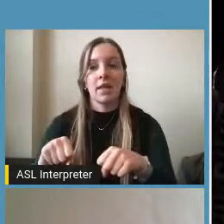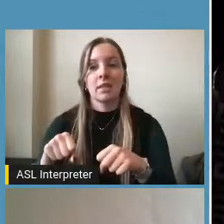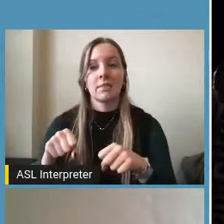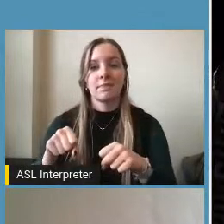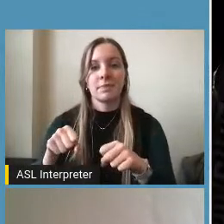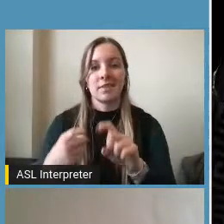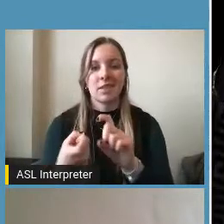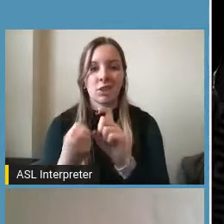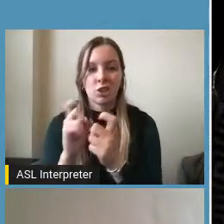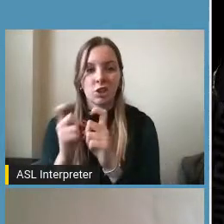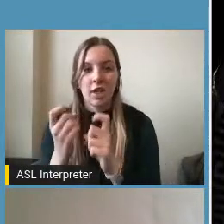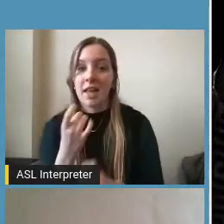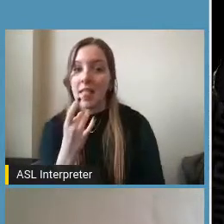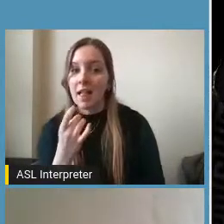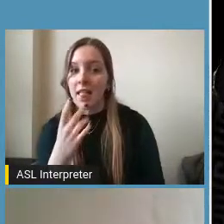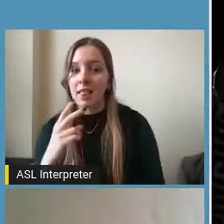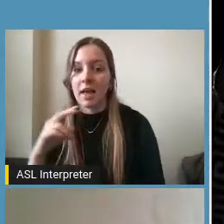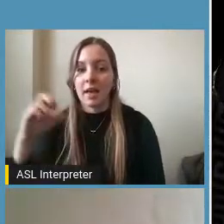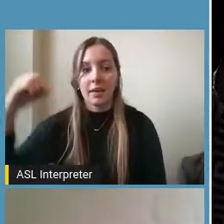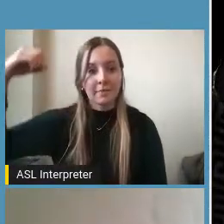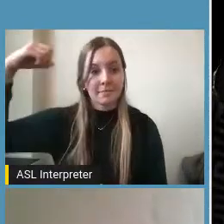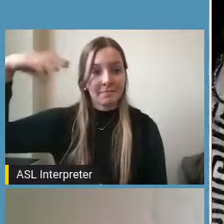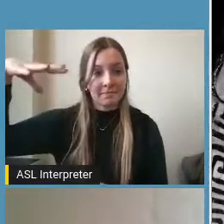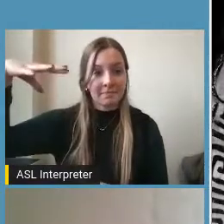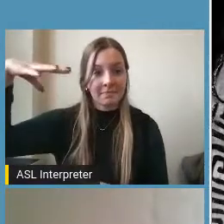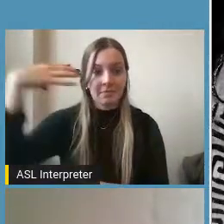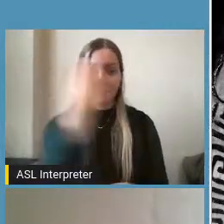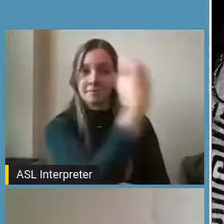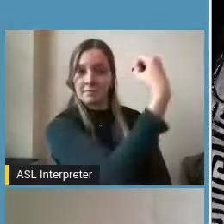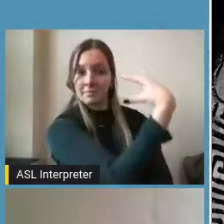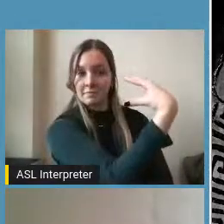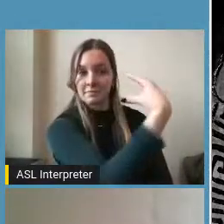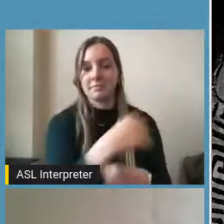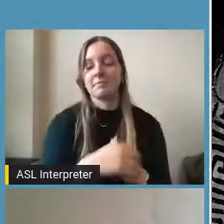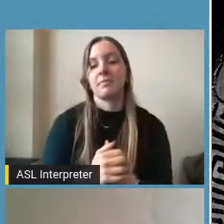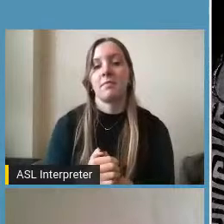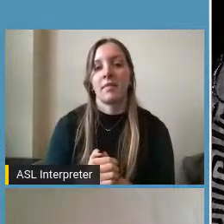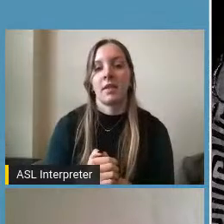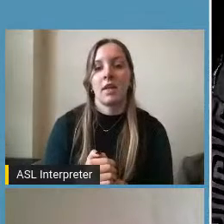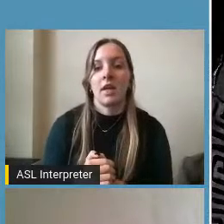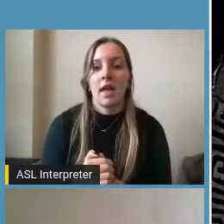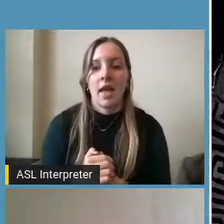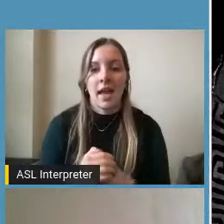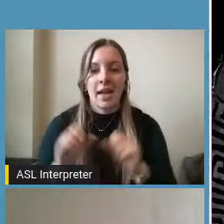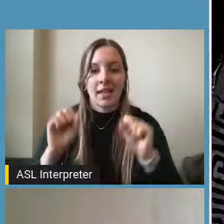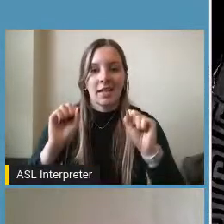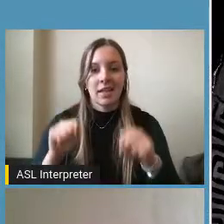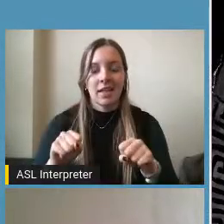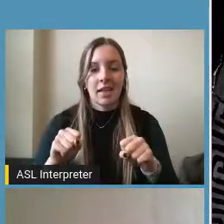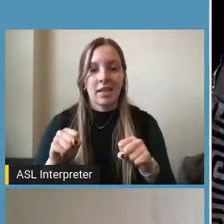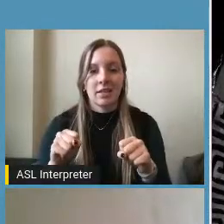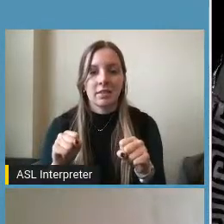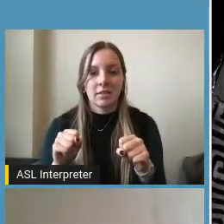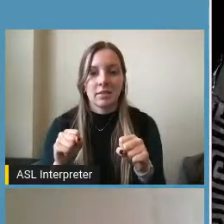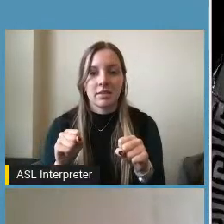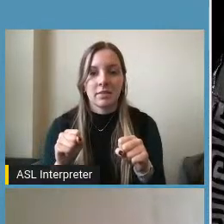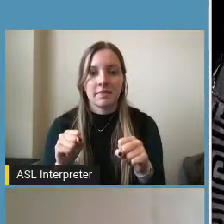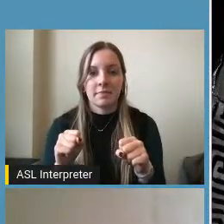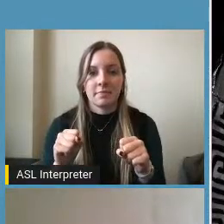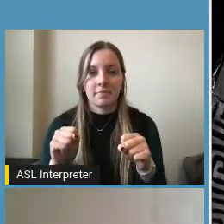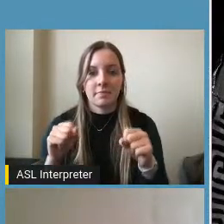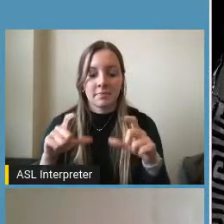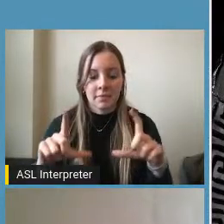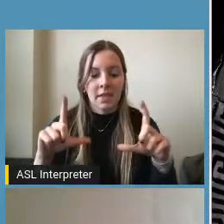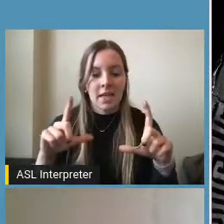enhancements that allow us to see details that we can't see with the naked eye. And this can be really,